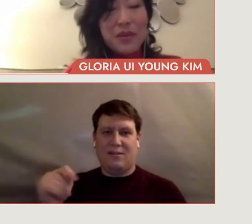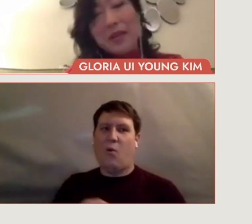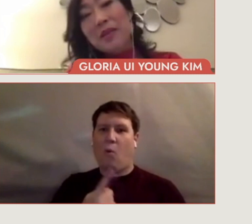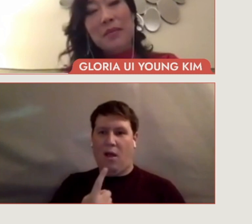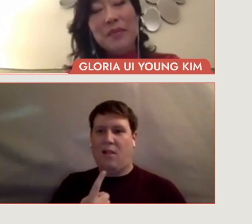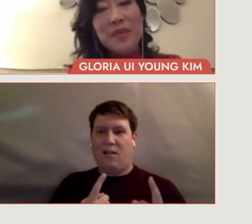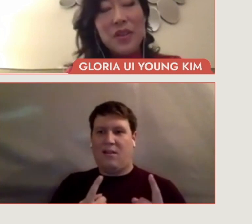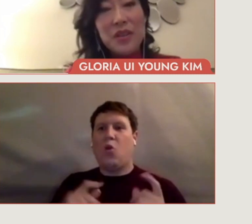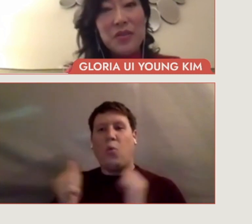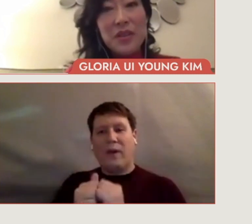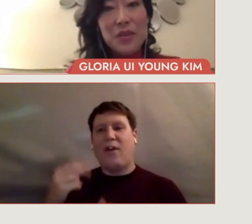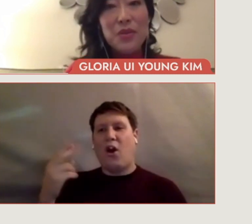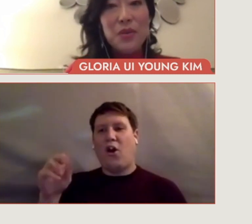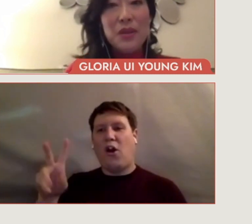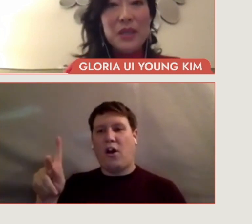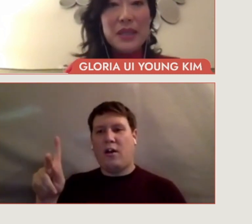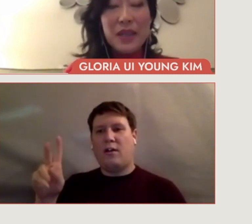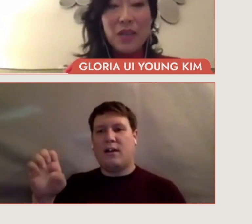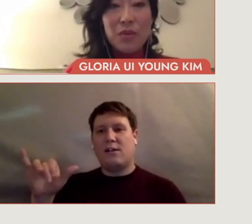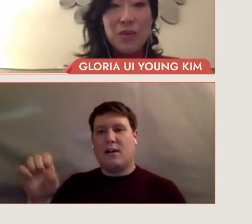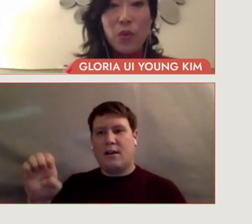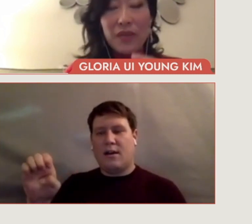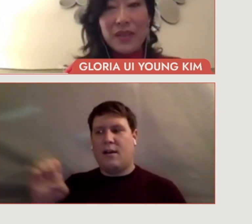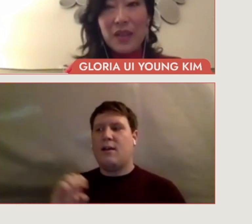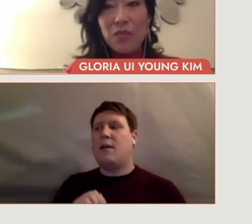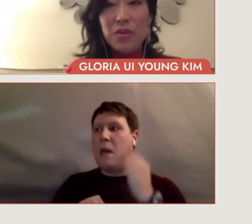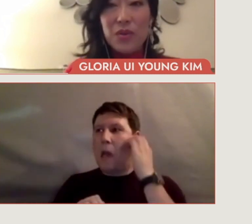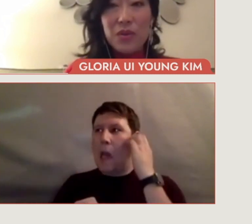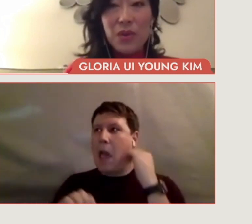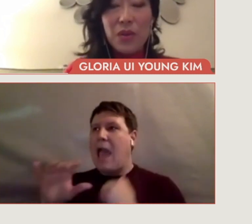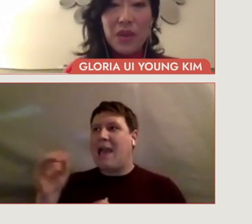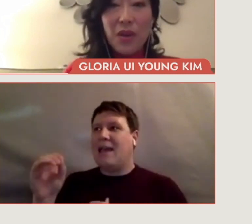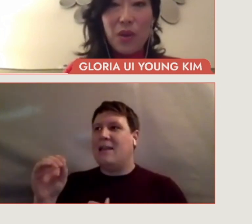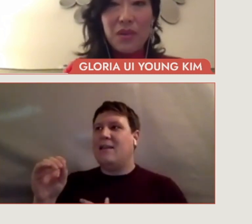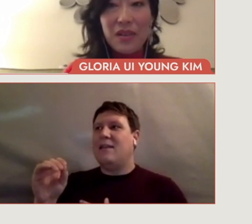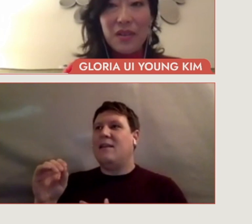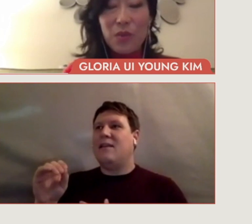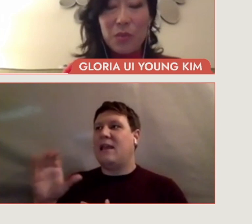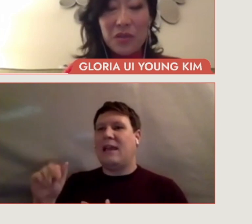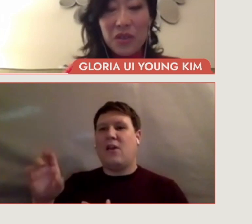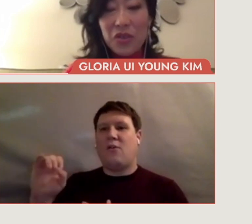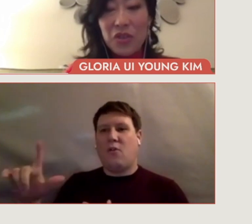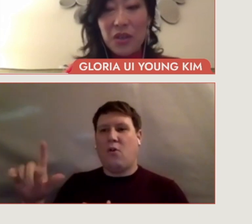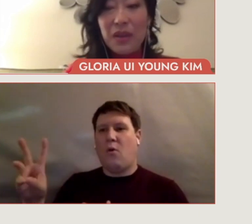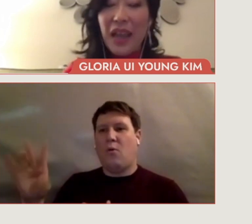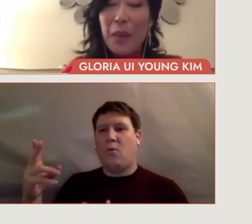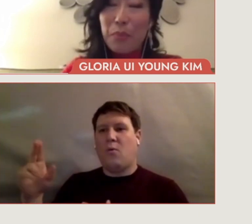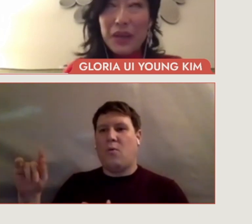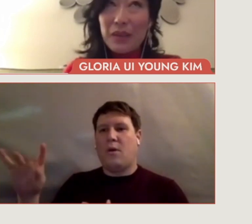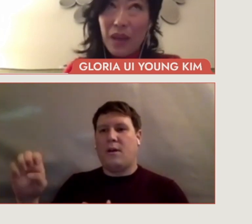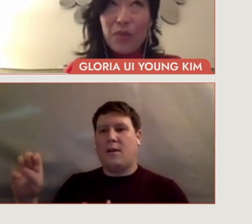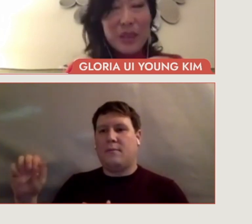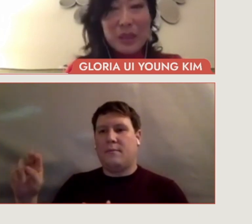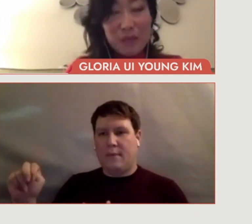about. Sonia DiRienzo, who is the executive producer, one of the executive producers, along with Carol Whiteman, a woman in the director's chair.